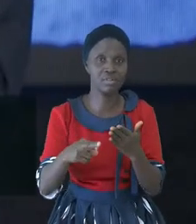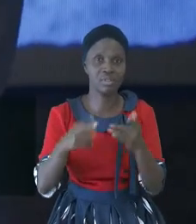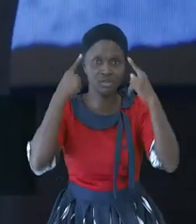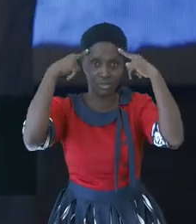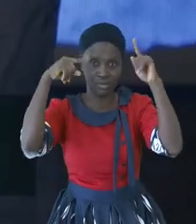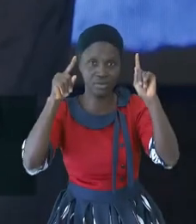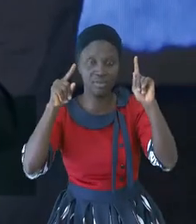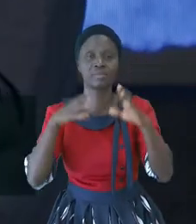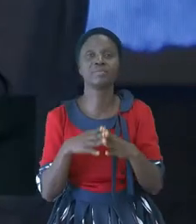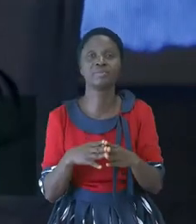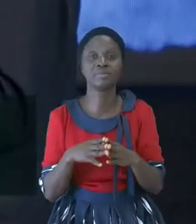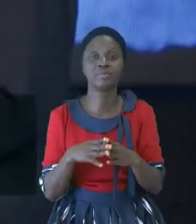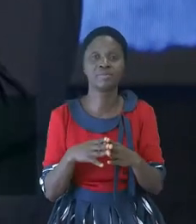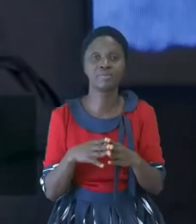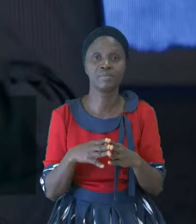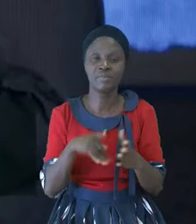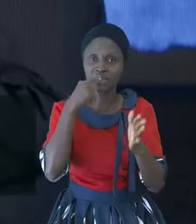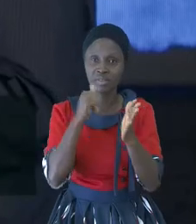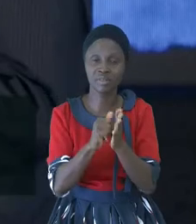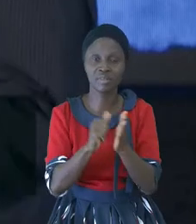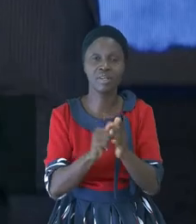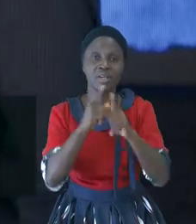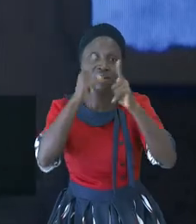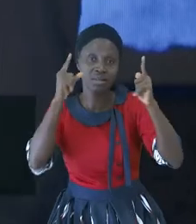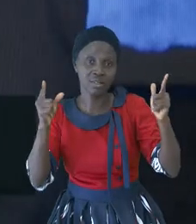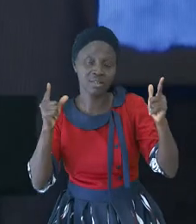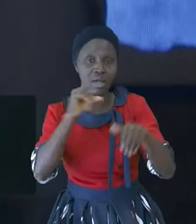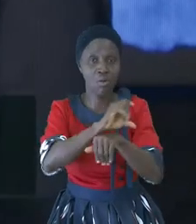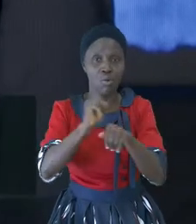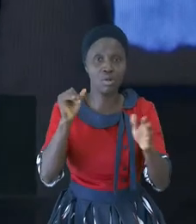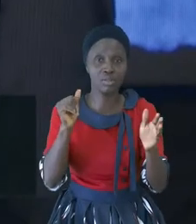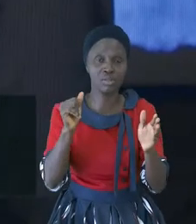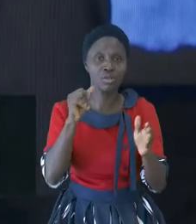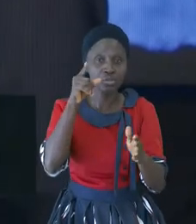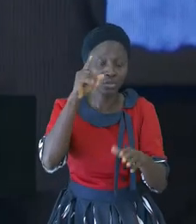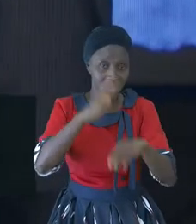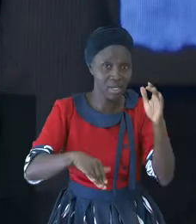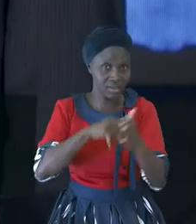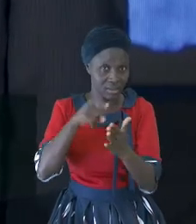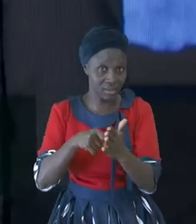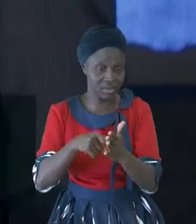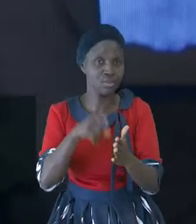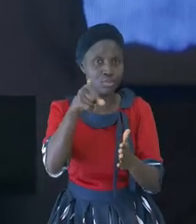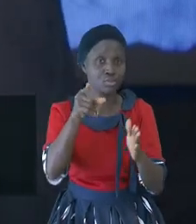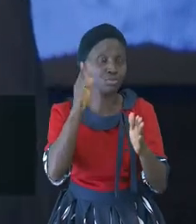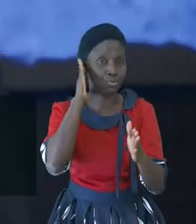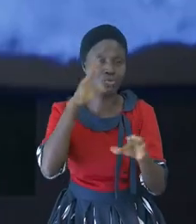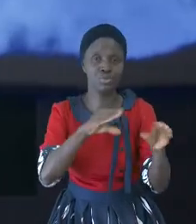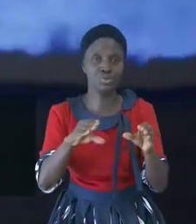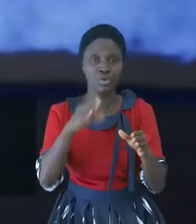shall do. And then he says, greater works than these shall he do, because I go unto the